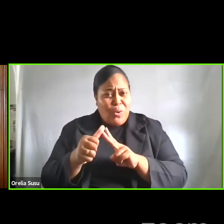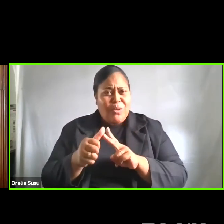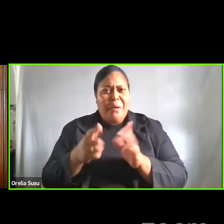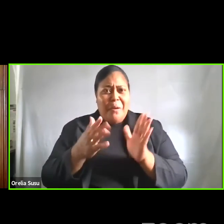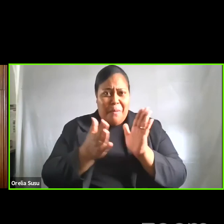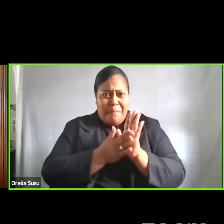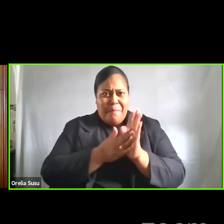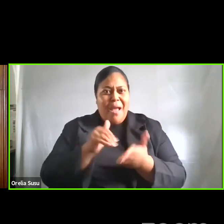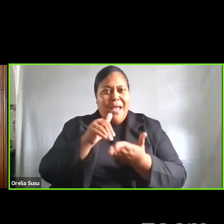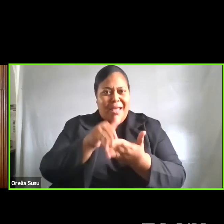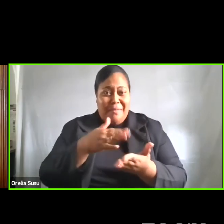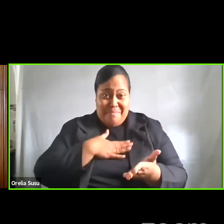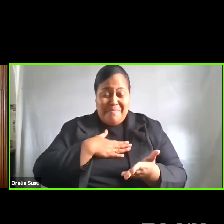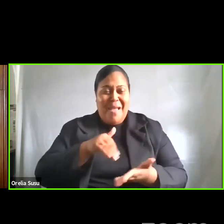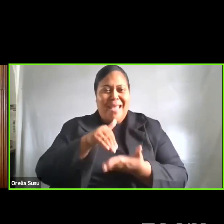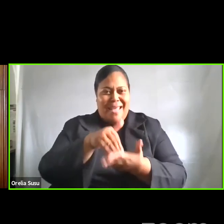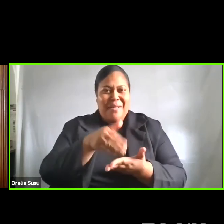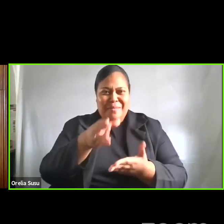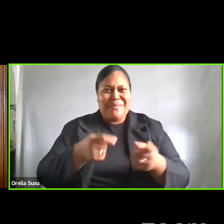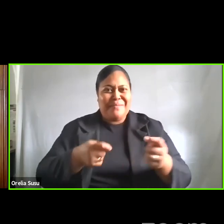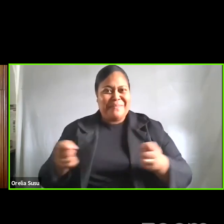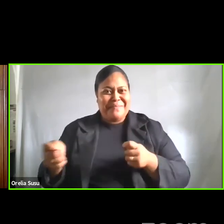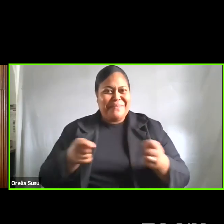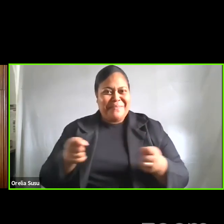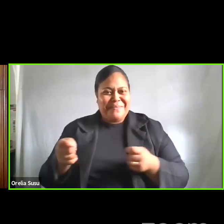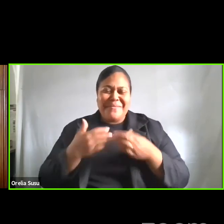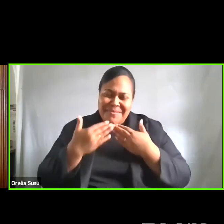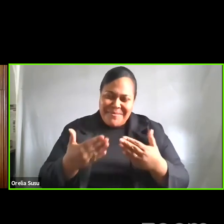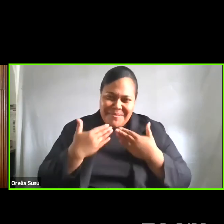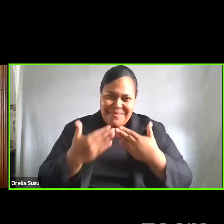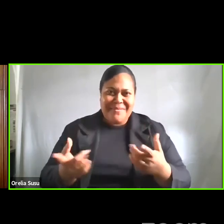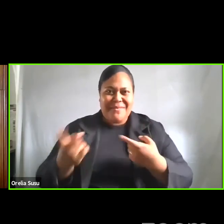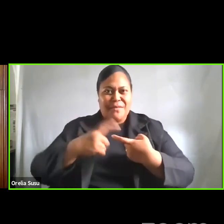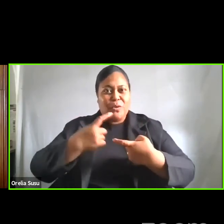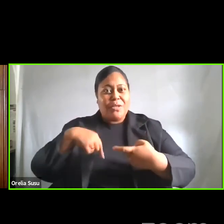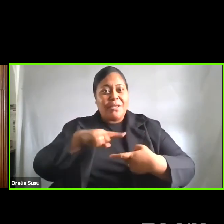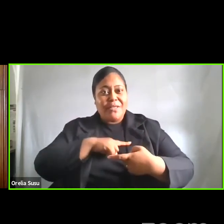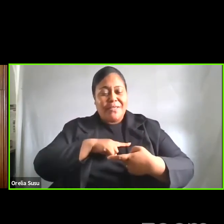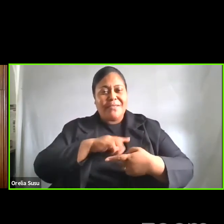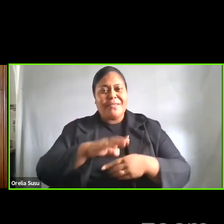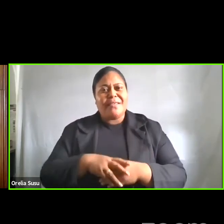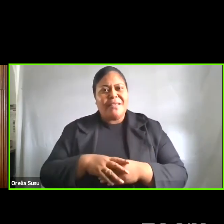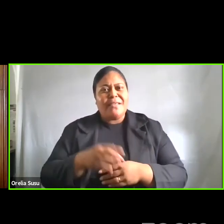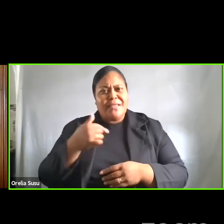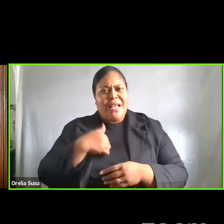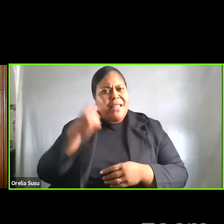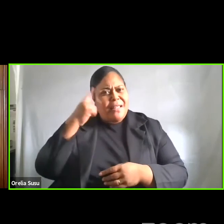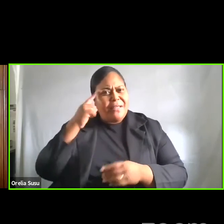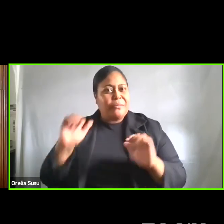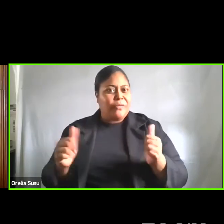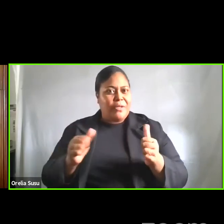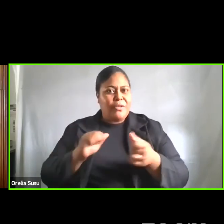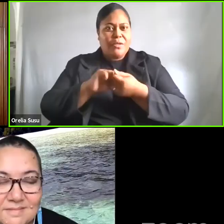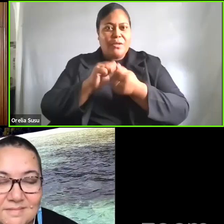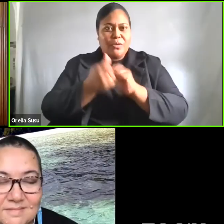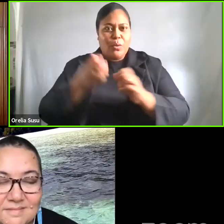Lavetana Langiseru. Thank you for joining us. I think we've come to the end of our session. And